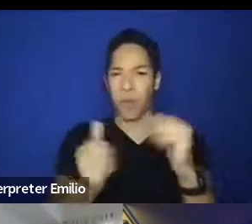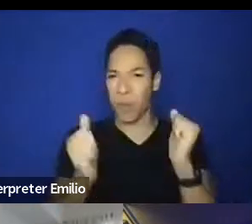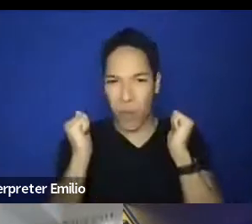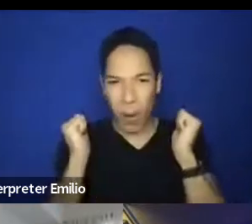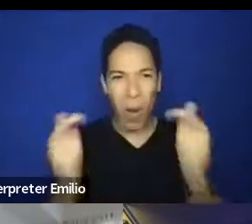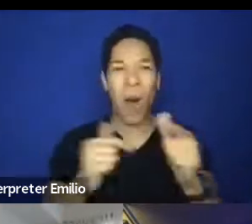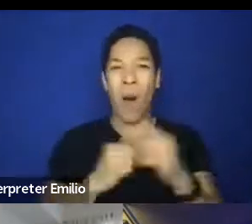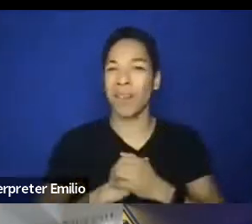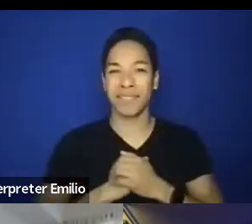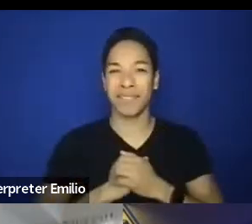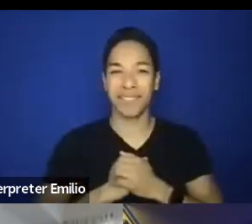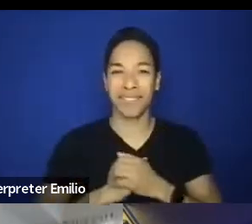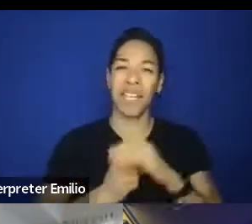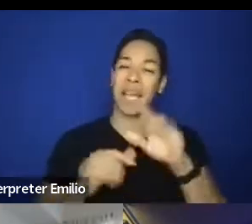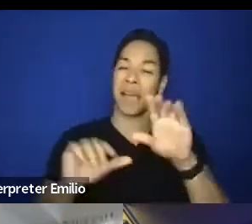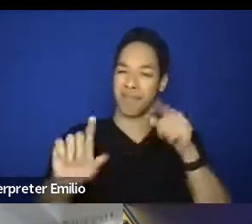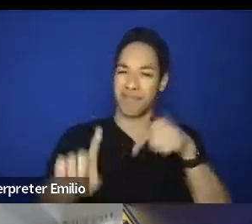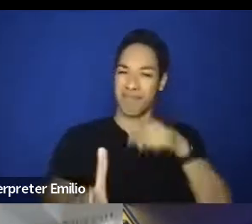best art, in my opinion.